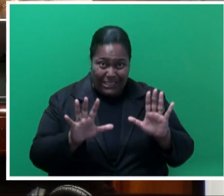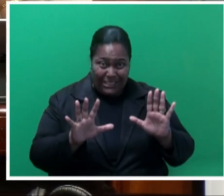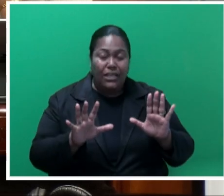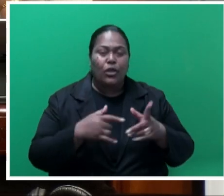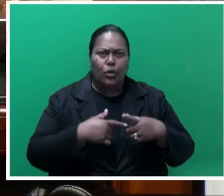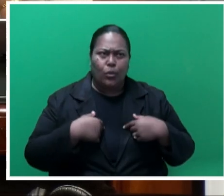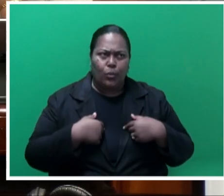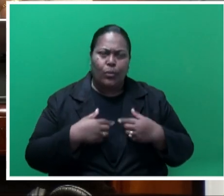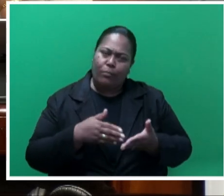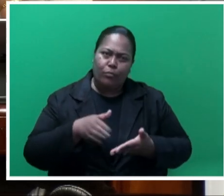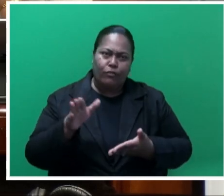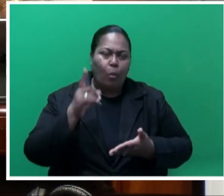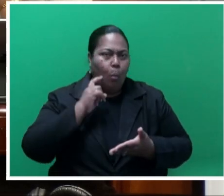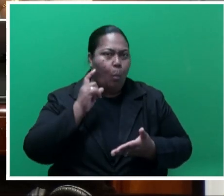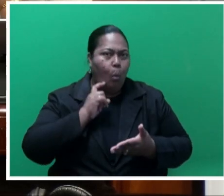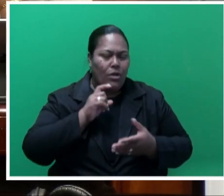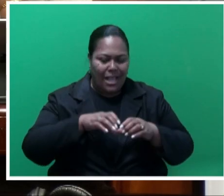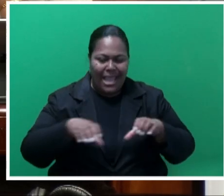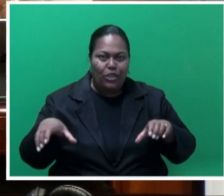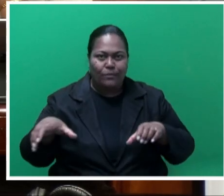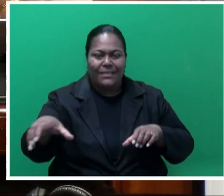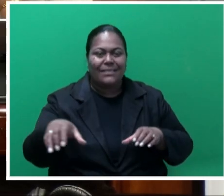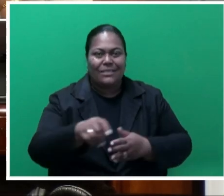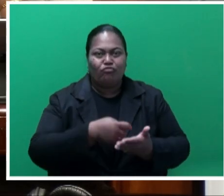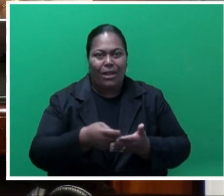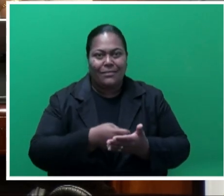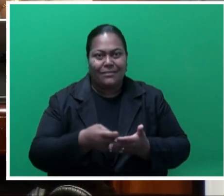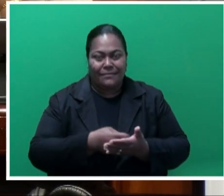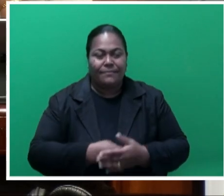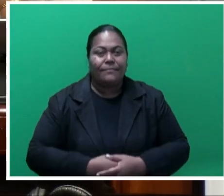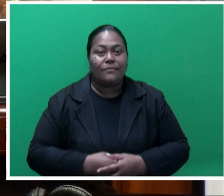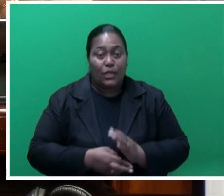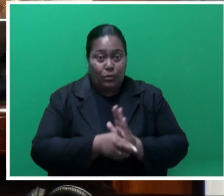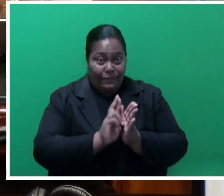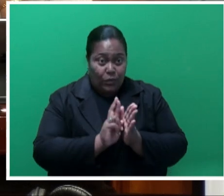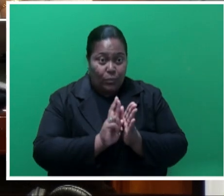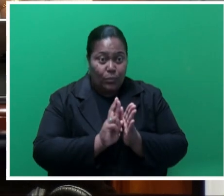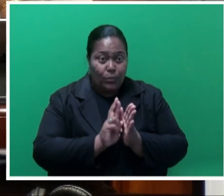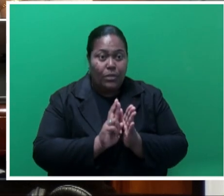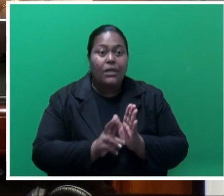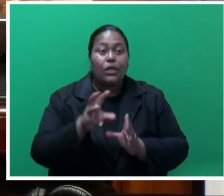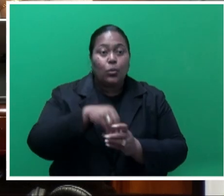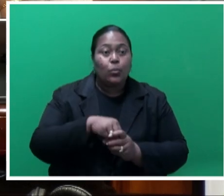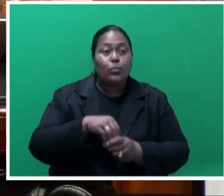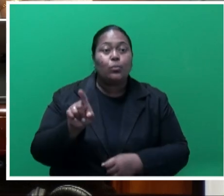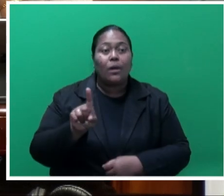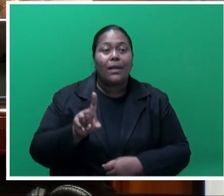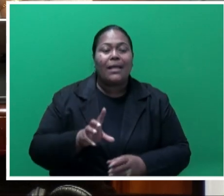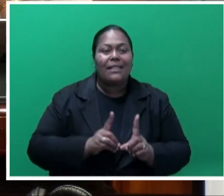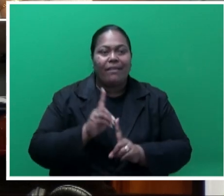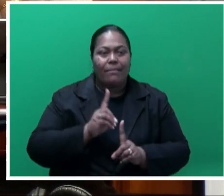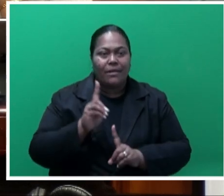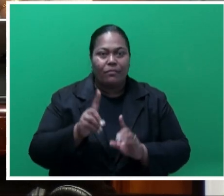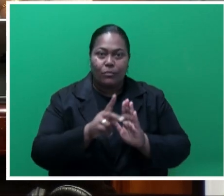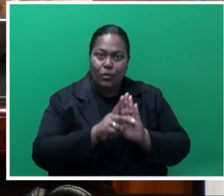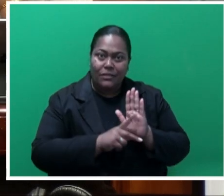for water catchment leases. The review will also include the development of a policy,